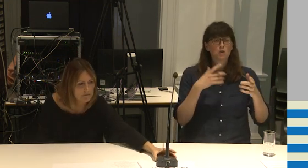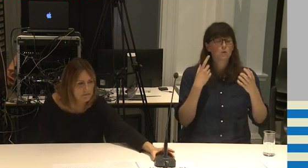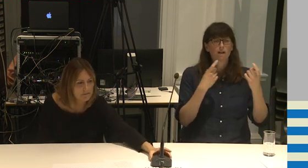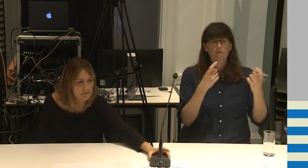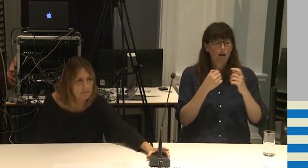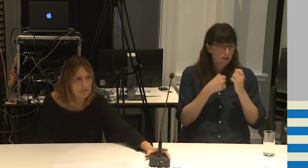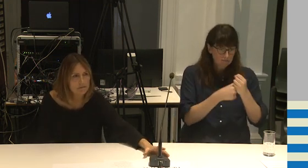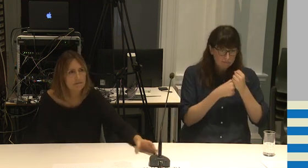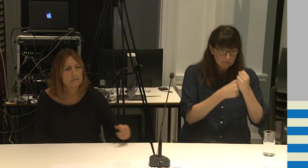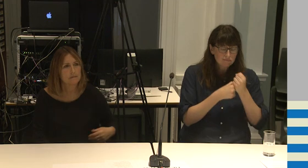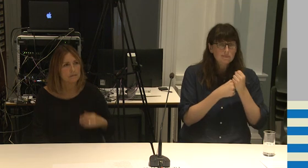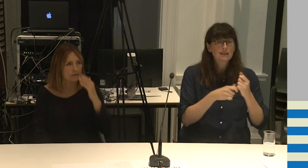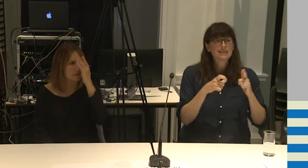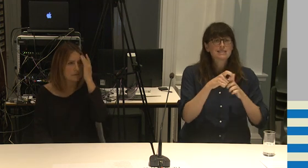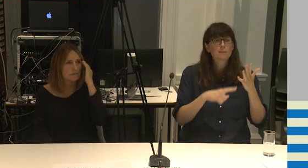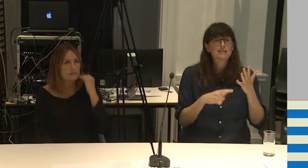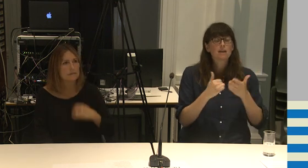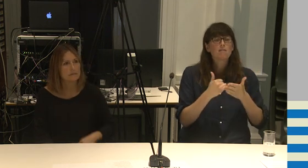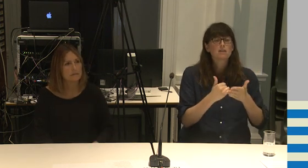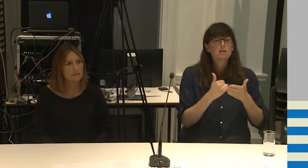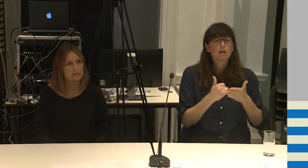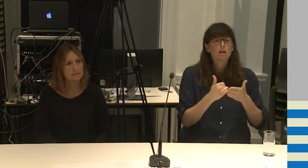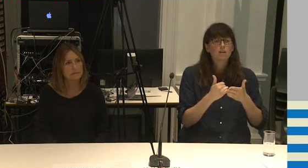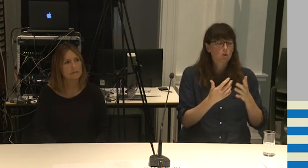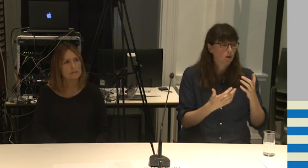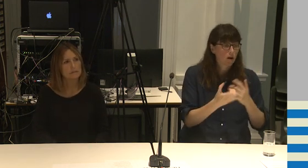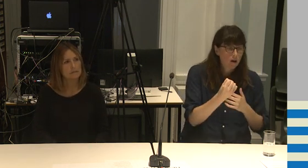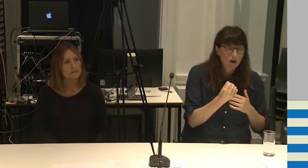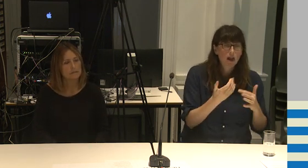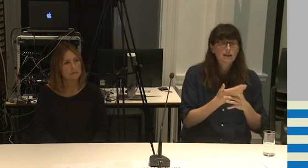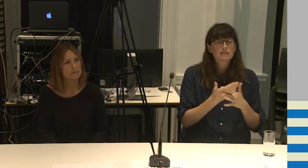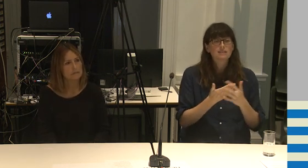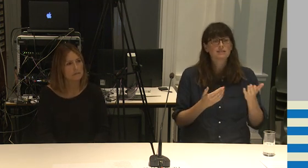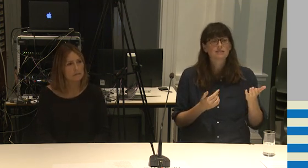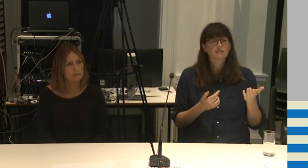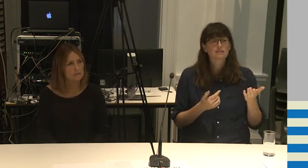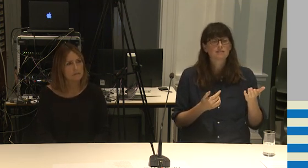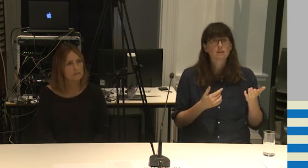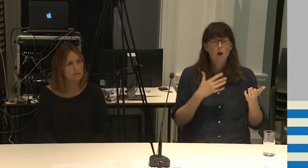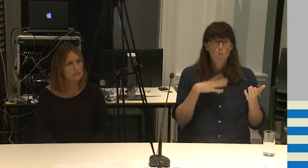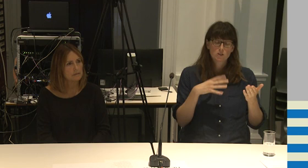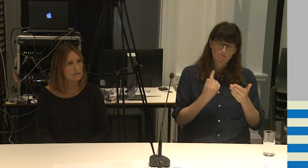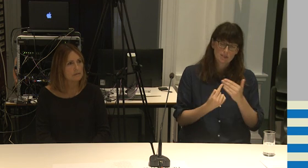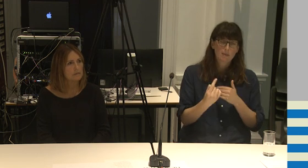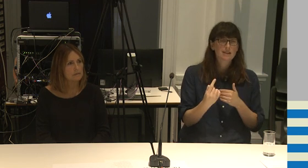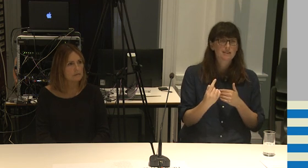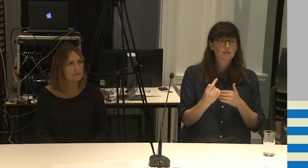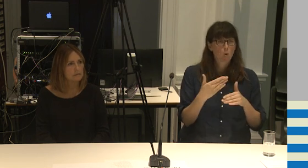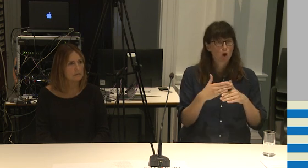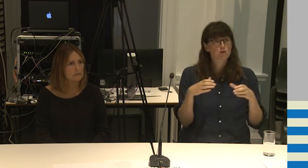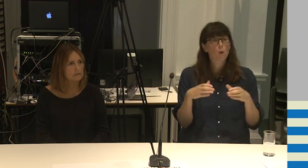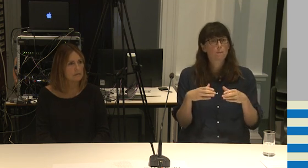actively fight my disability advisor to gain access. I wanted to be independent in